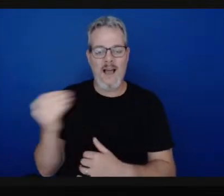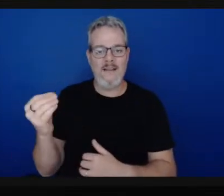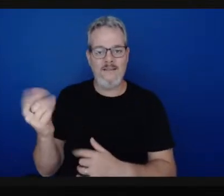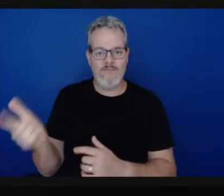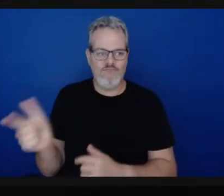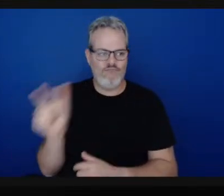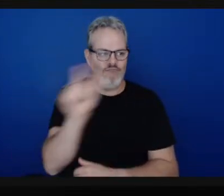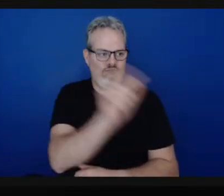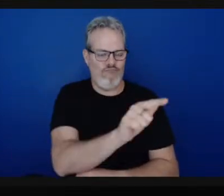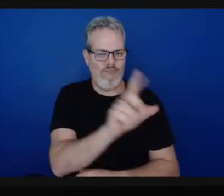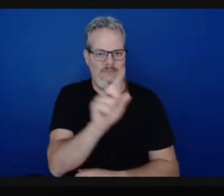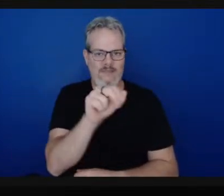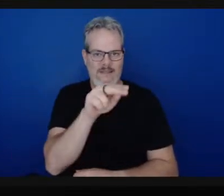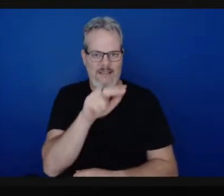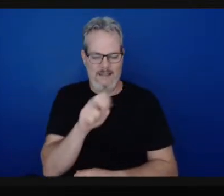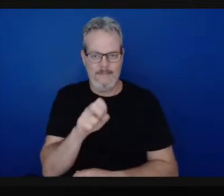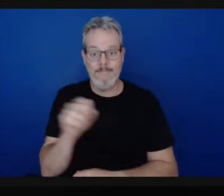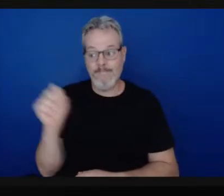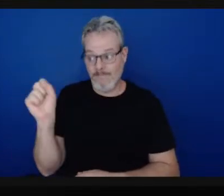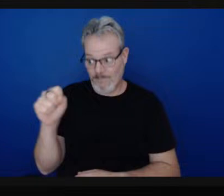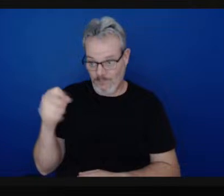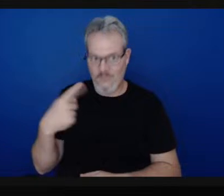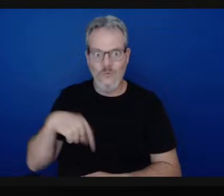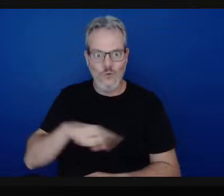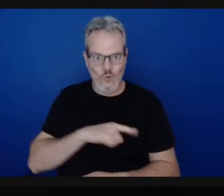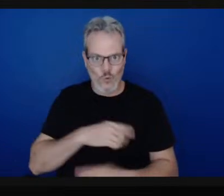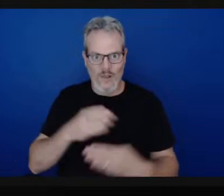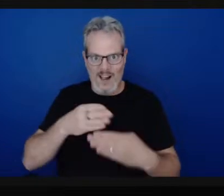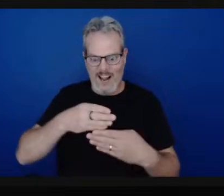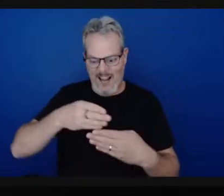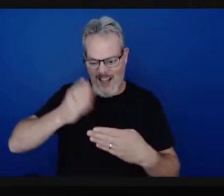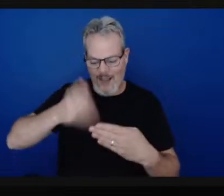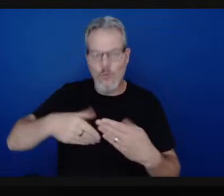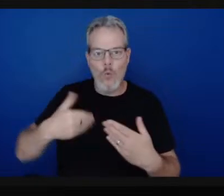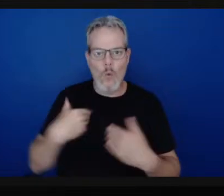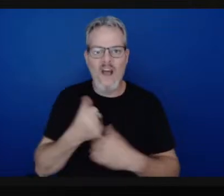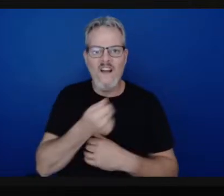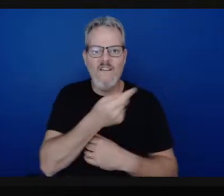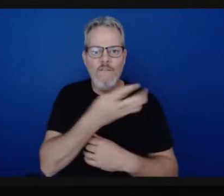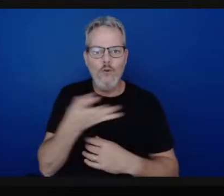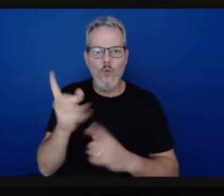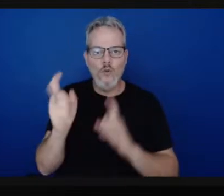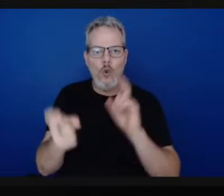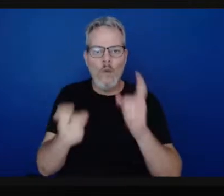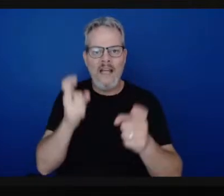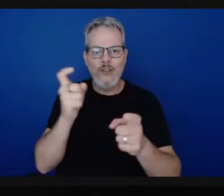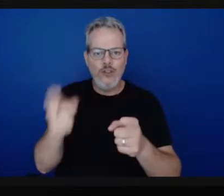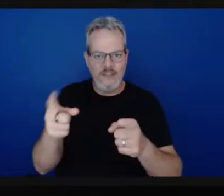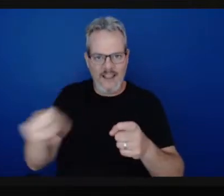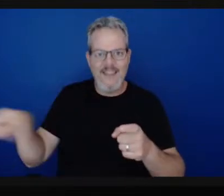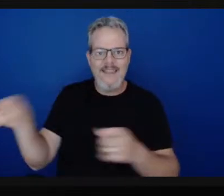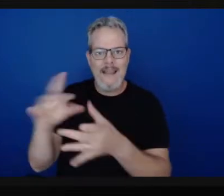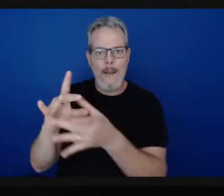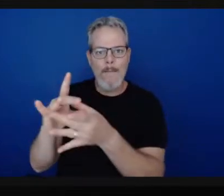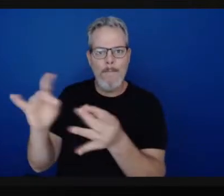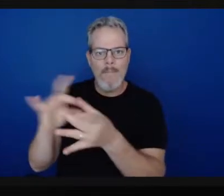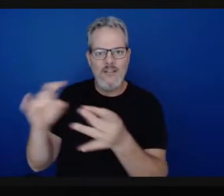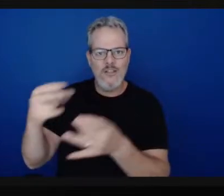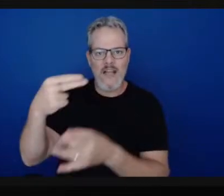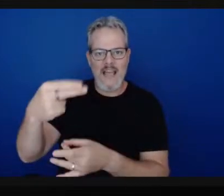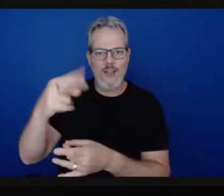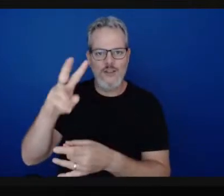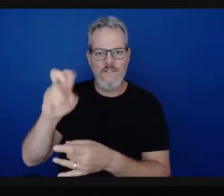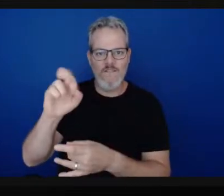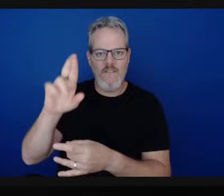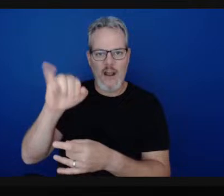here. Yeah, so we got through that part. Had a few donations. Thank them. Did mention the